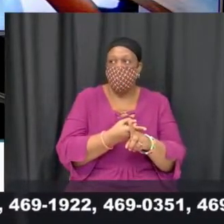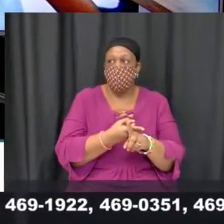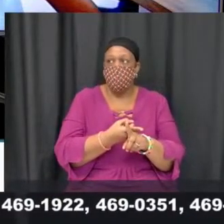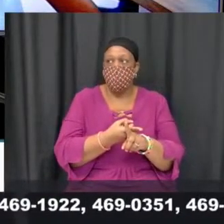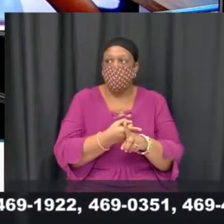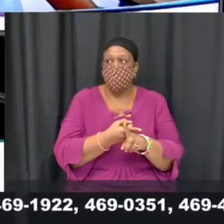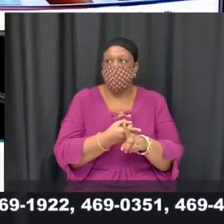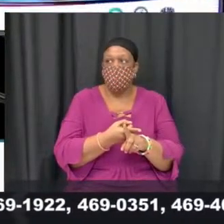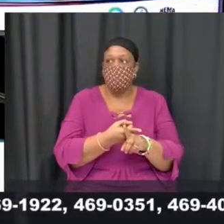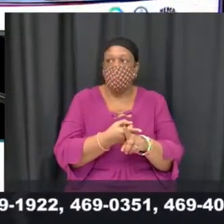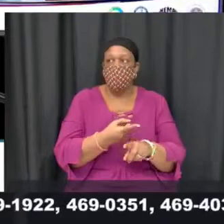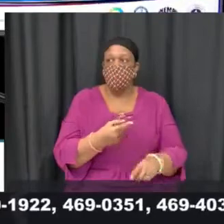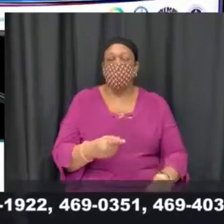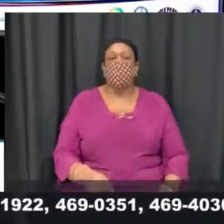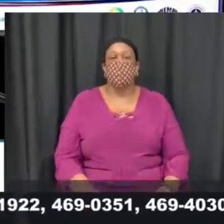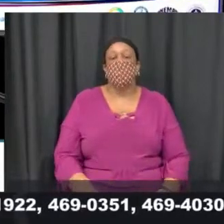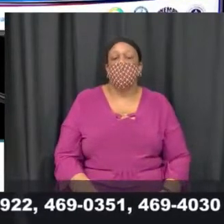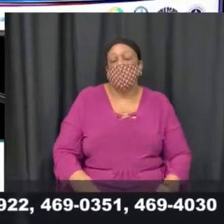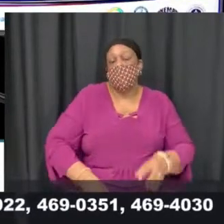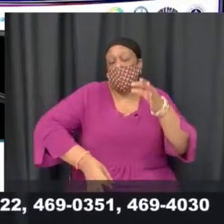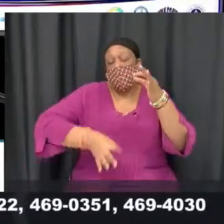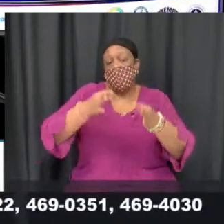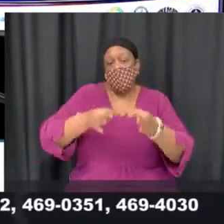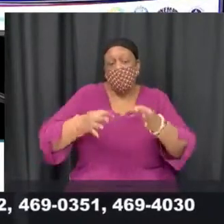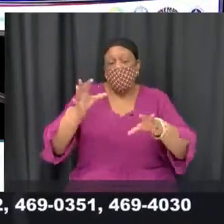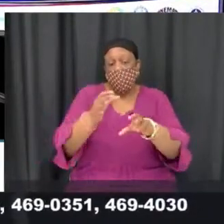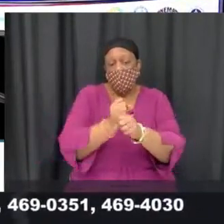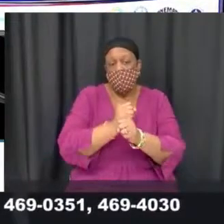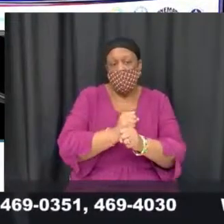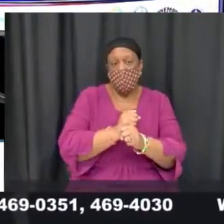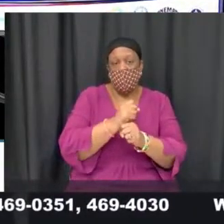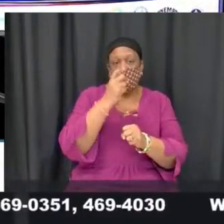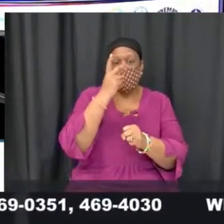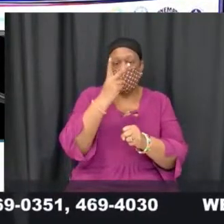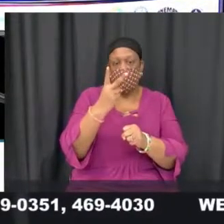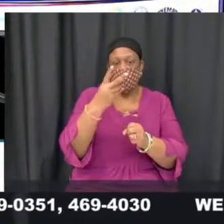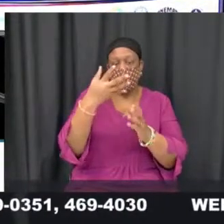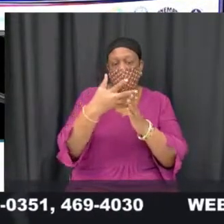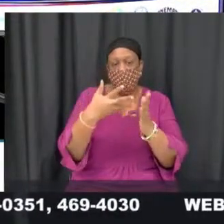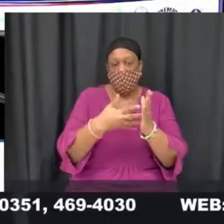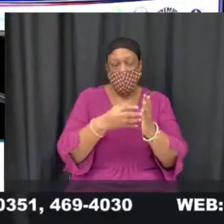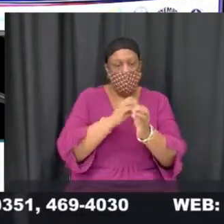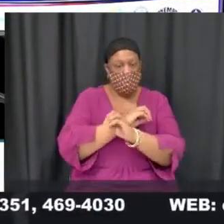get your 2 negative tests or any time in between that 3-month period.